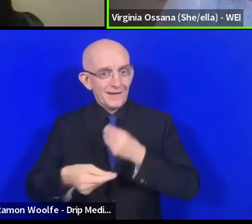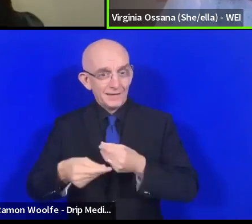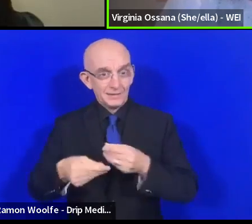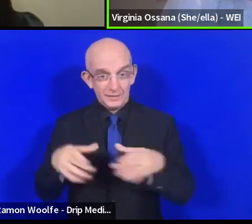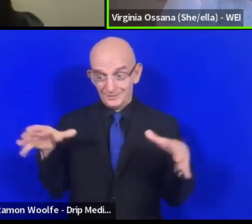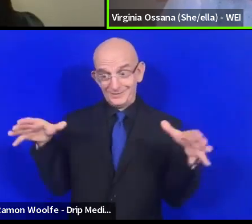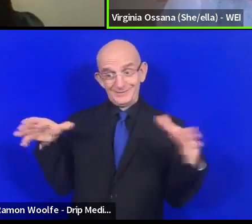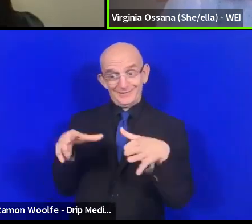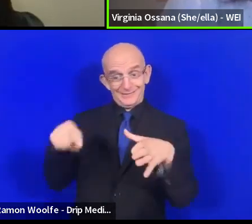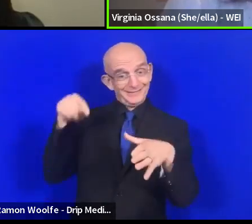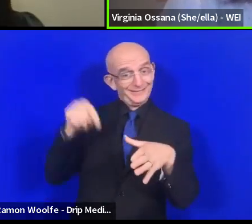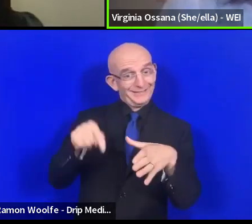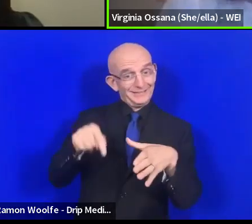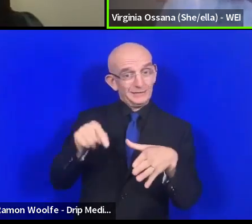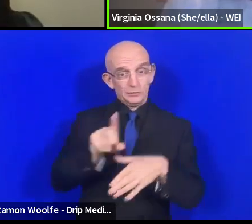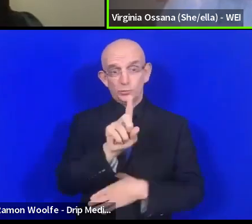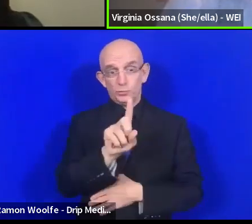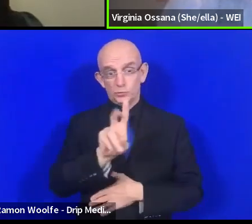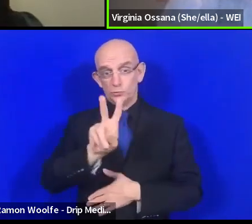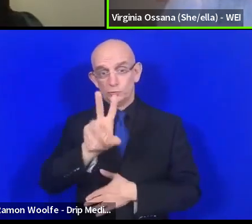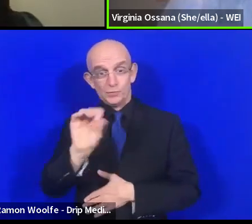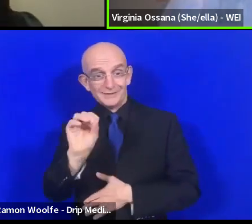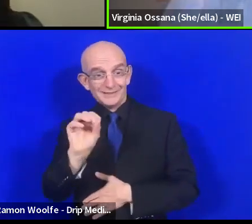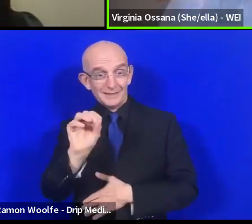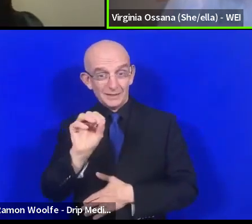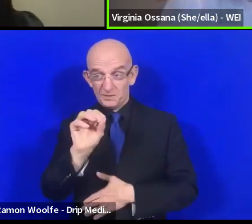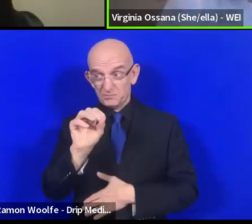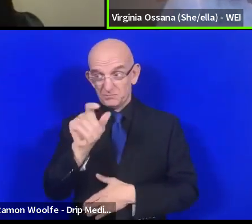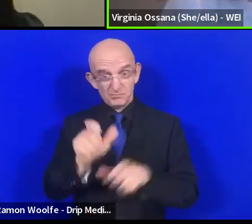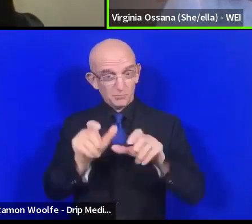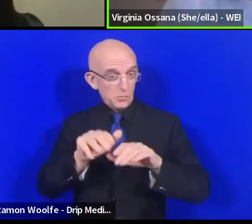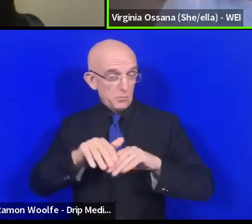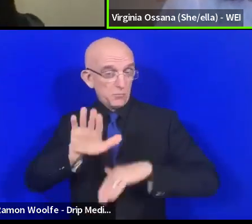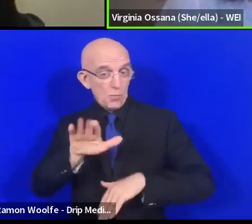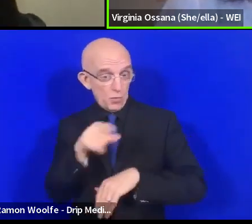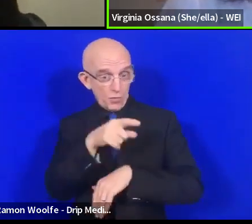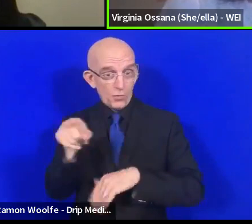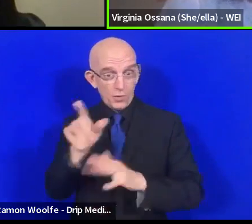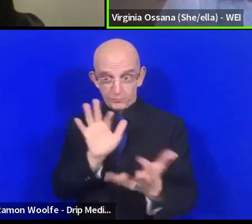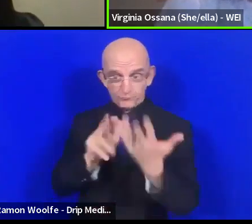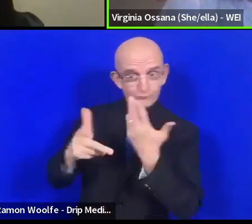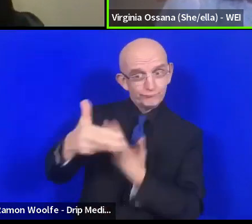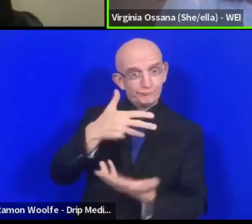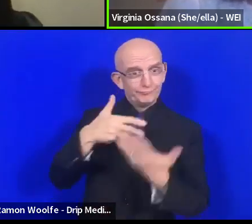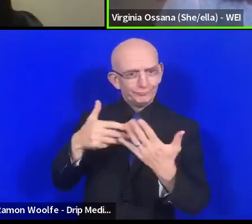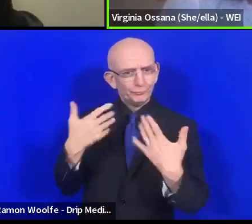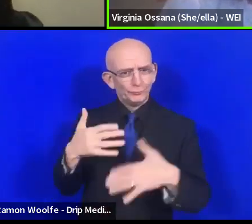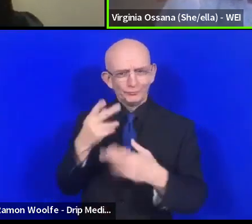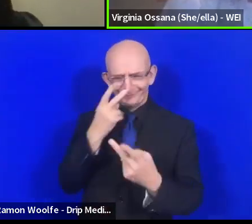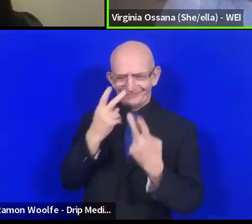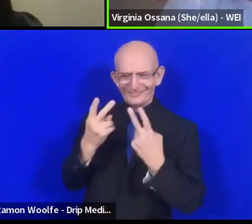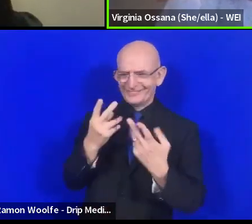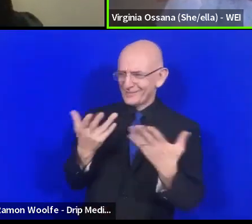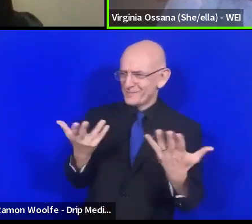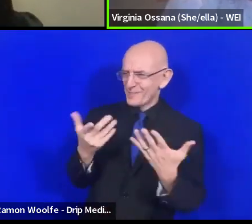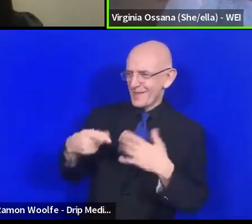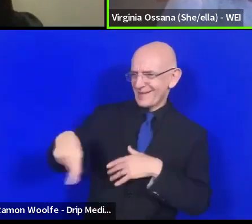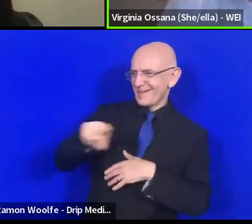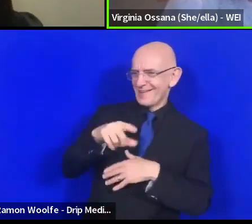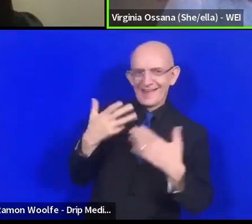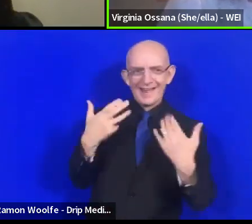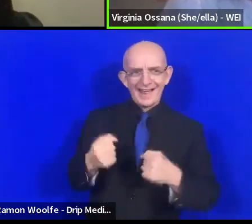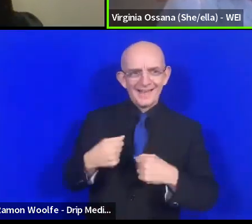to celebrate all of what we have achieved as a movement, and really eager to share as well